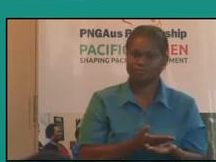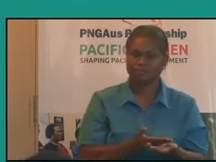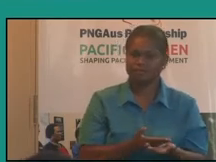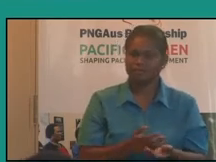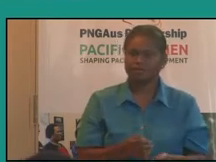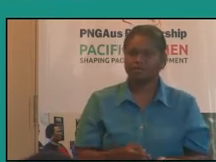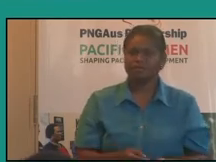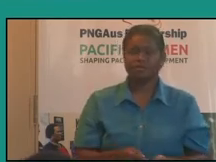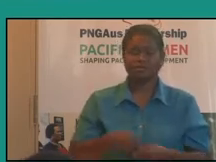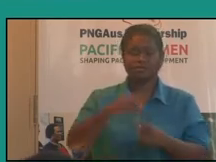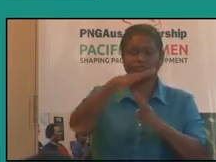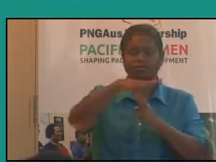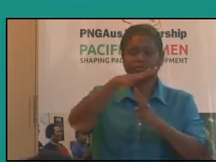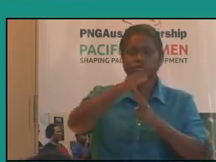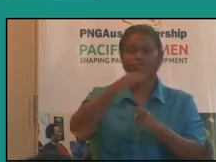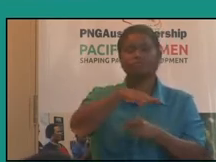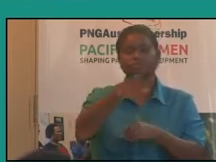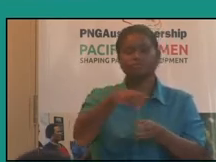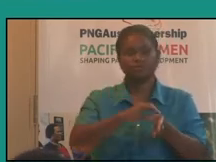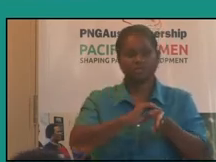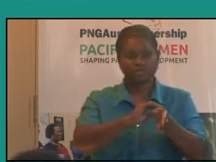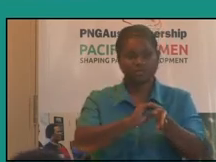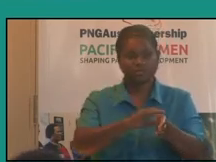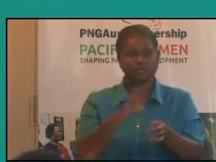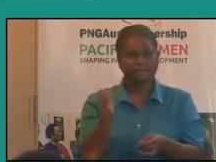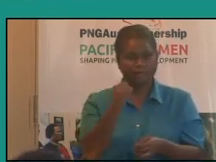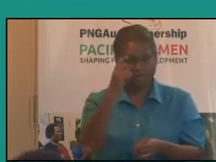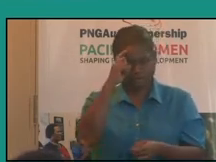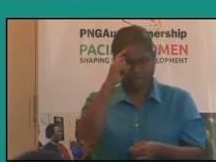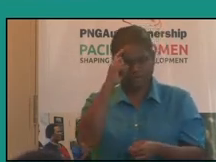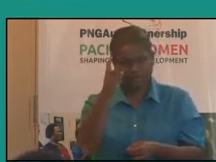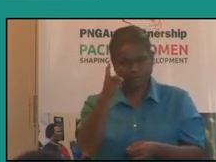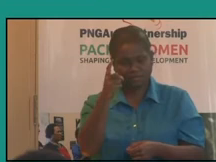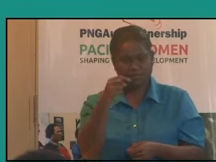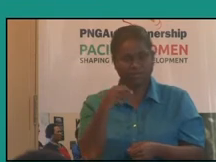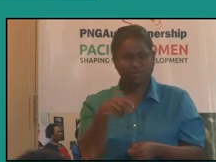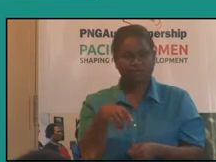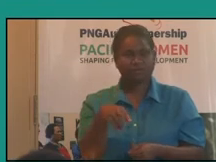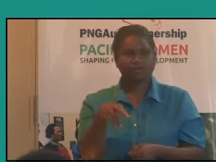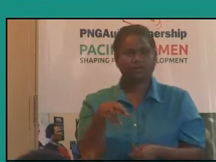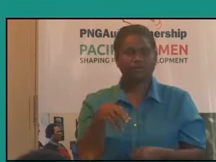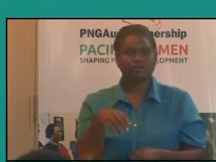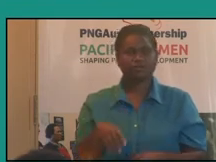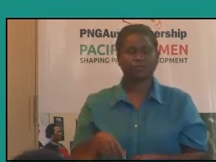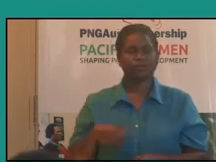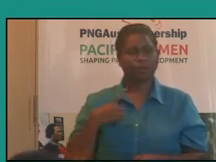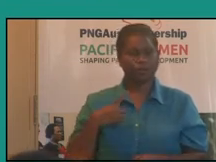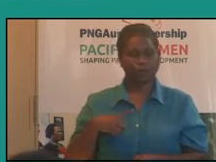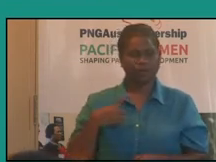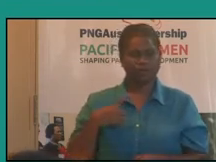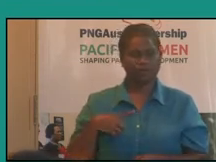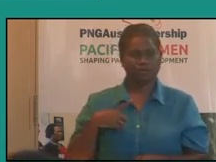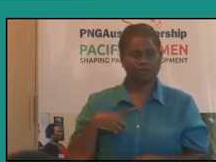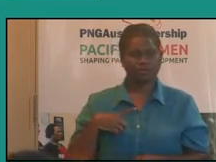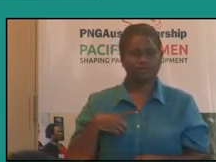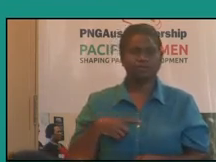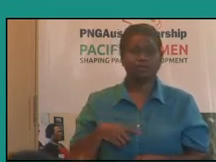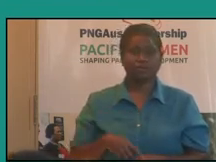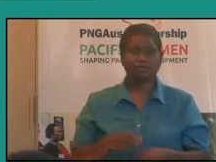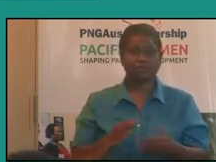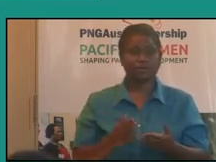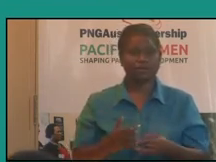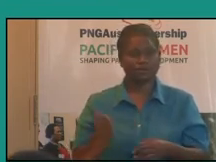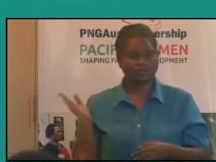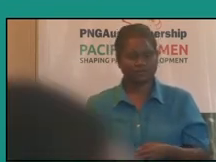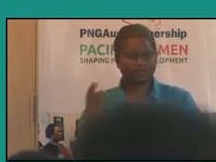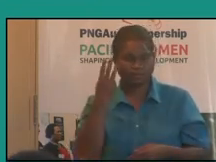especially to our leaders, that our leaders must understand the whole reason And I think the point that our one talk from Solomon Islands